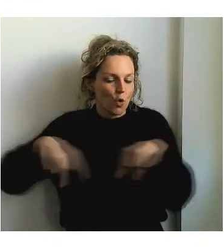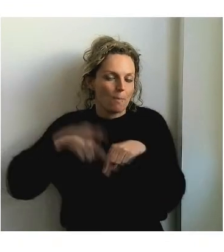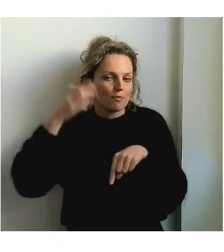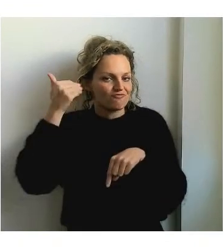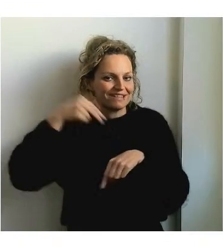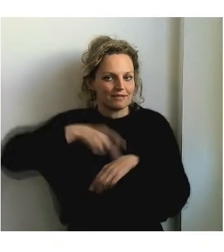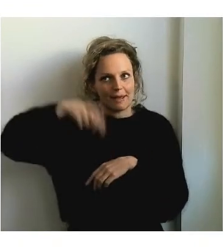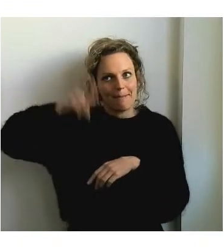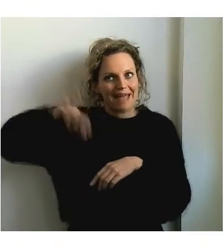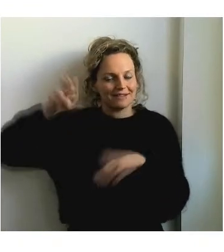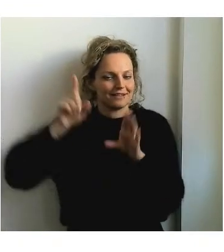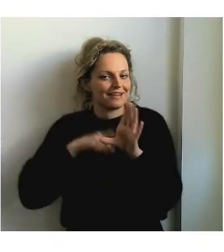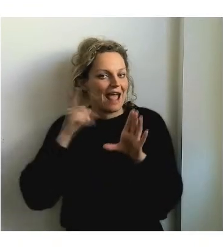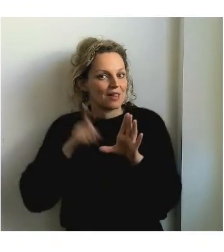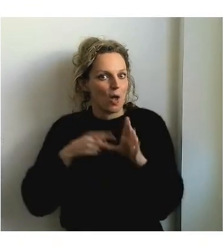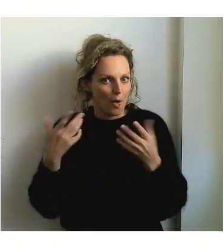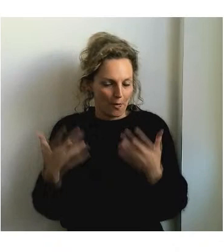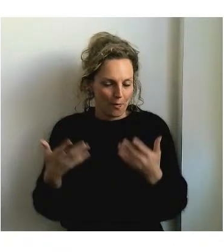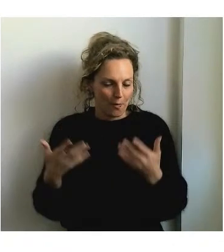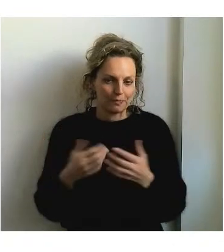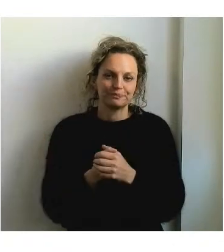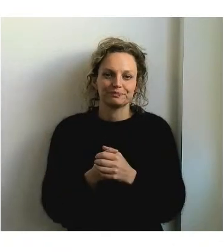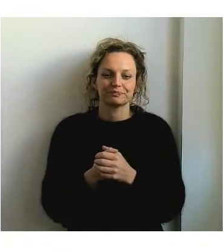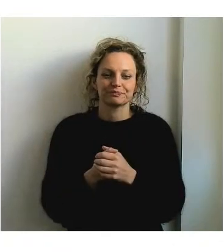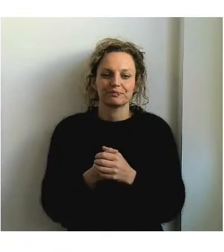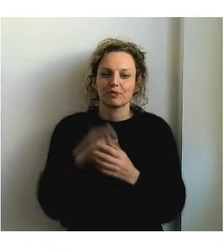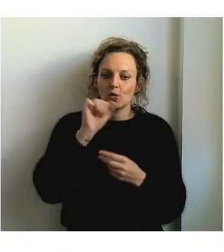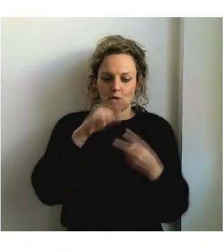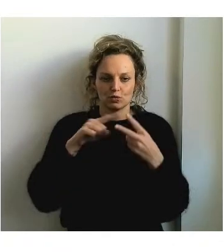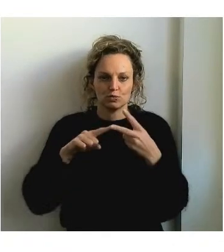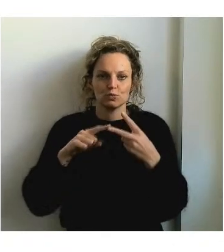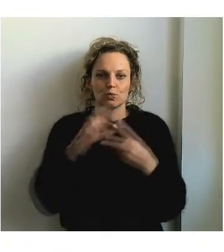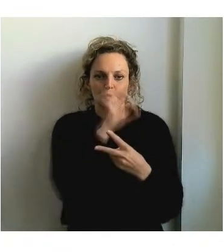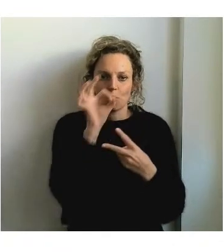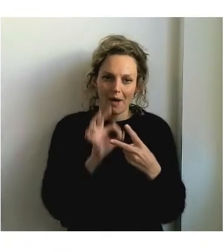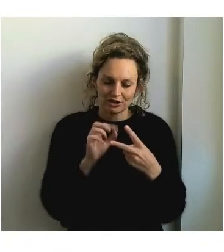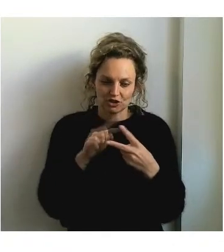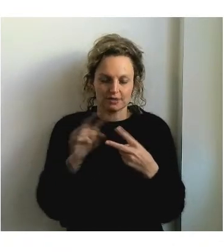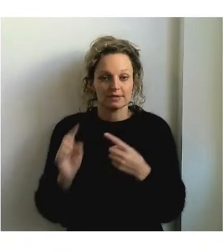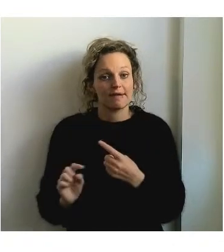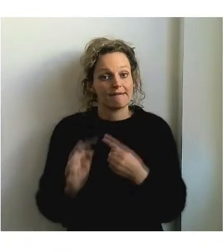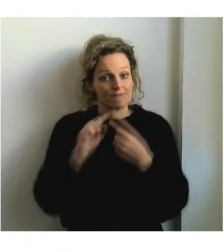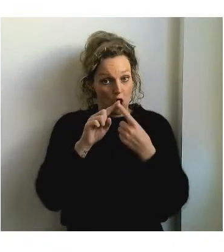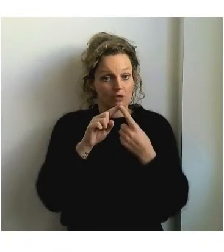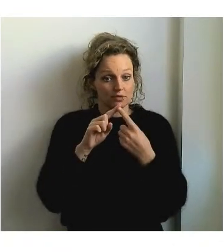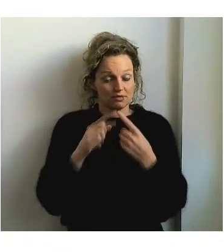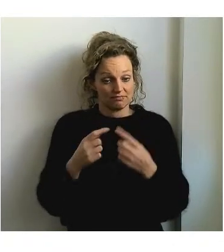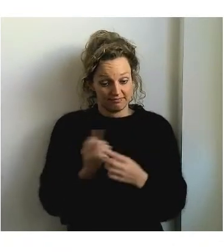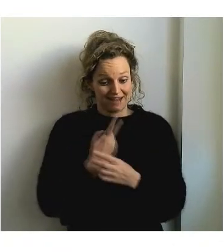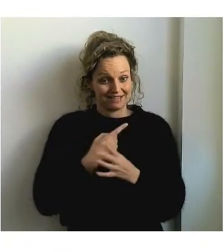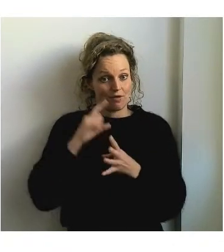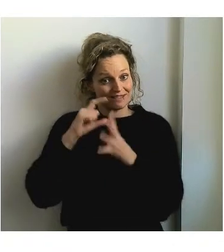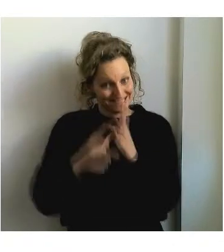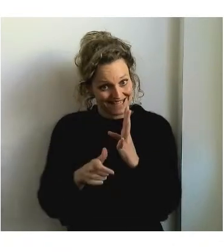So yeah, to answer those questions then, Amanda, firstly, as a disabled employee,